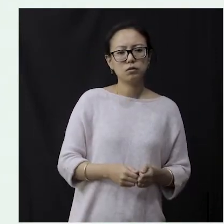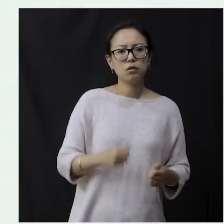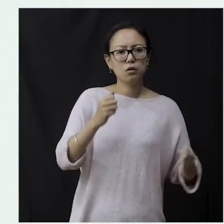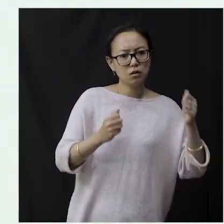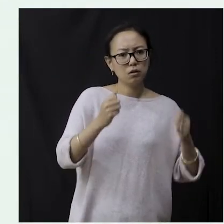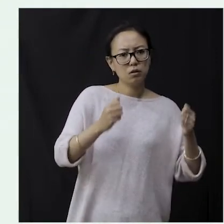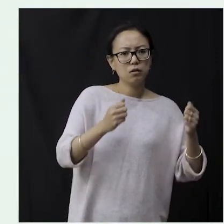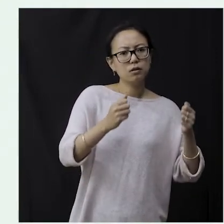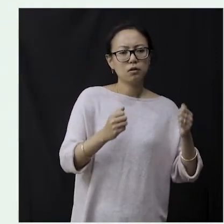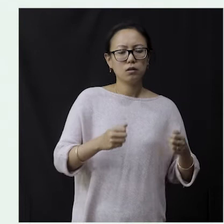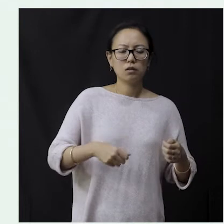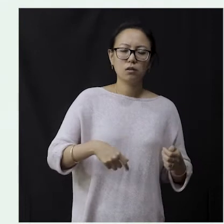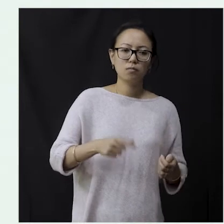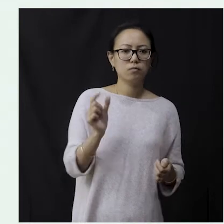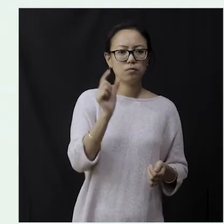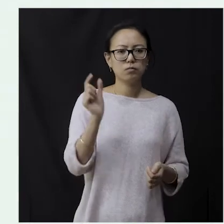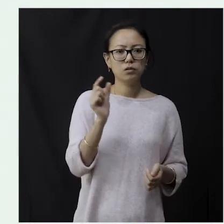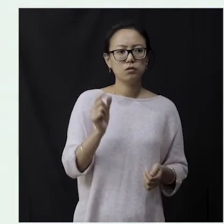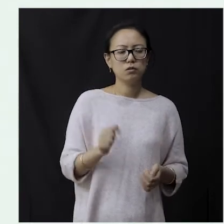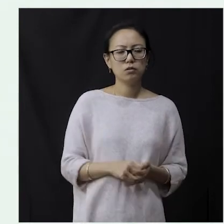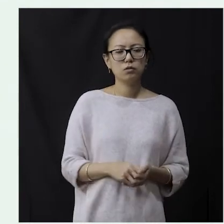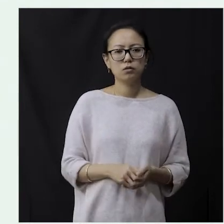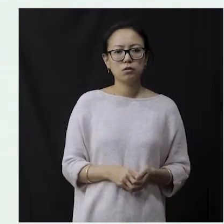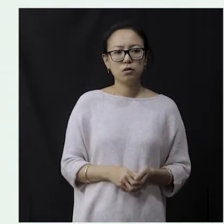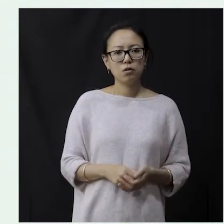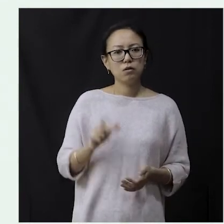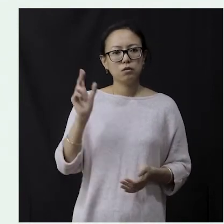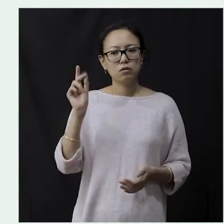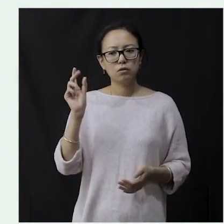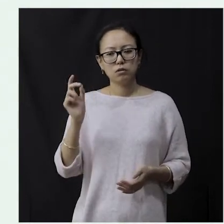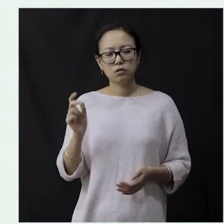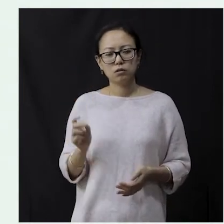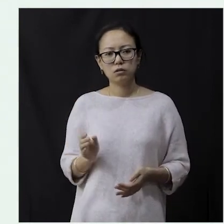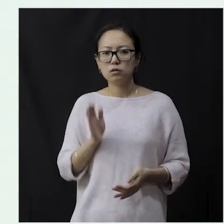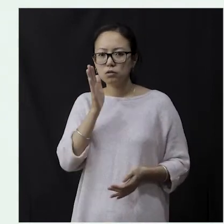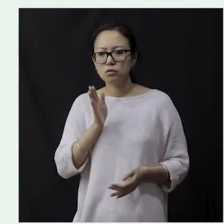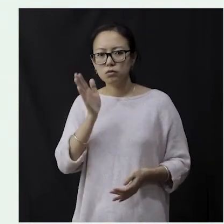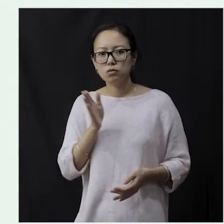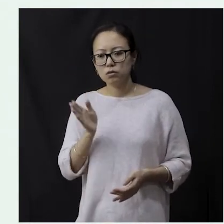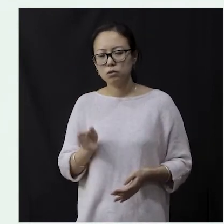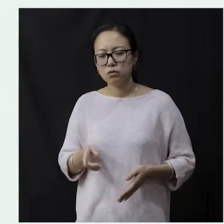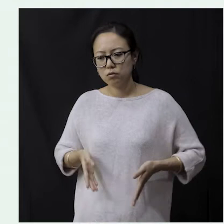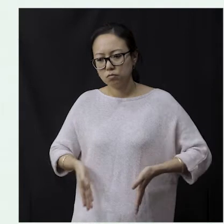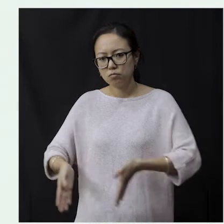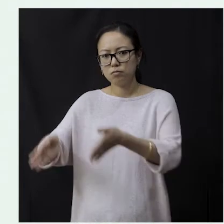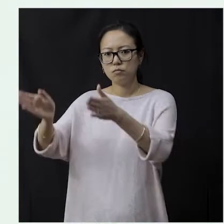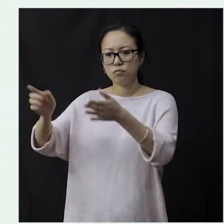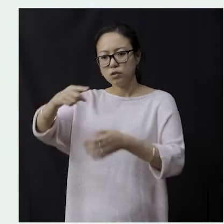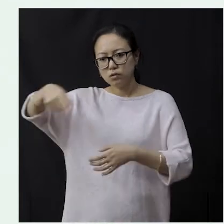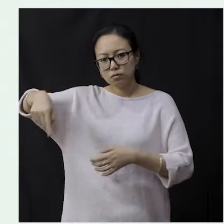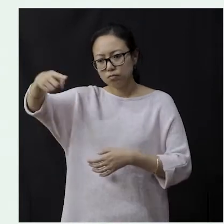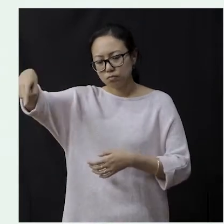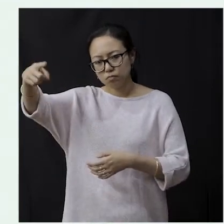use the railway tracks. Okay. You can see that the train cannot run in a normal highway. All